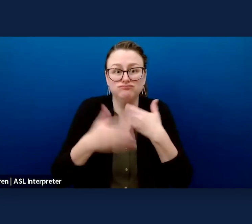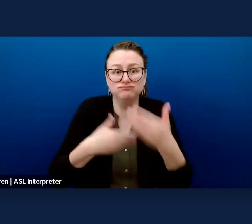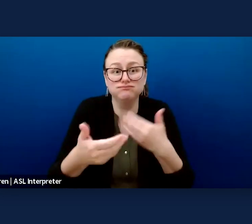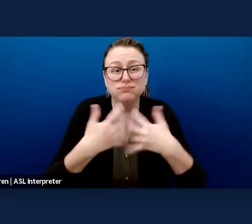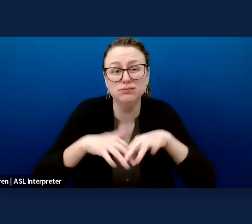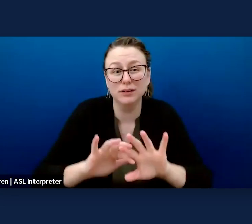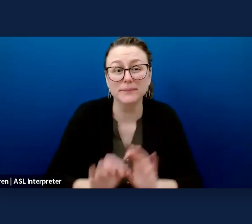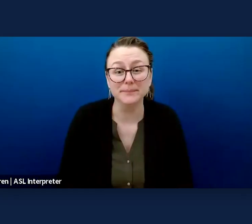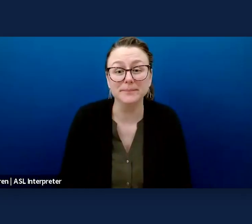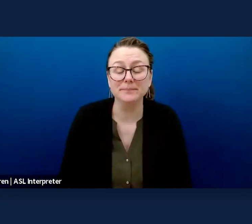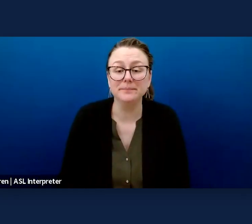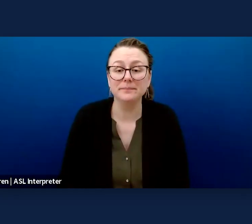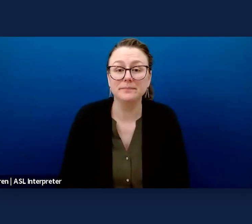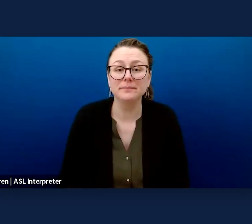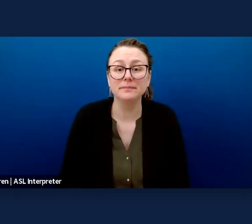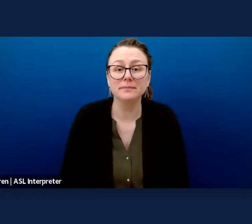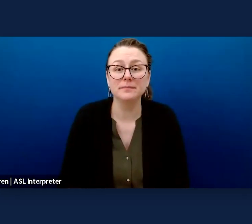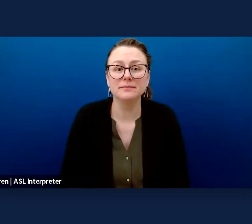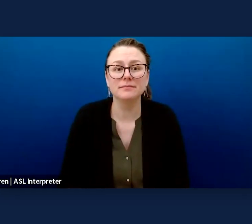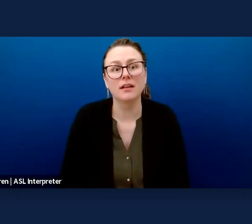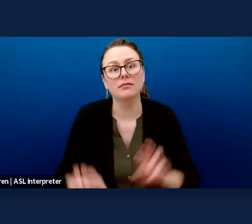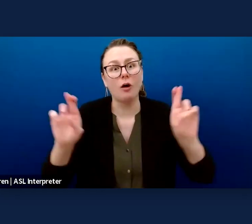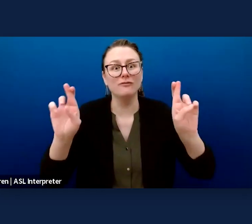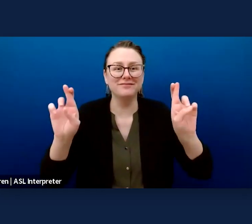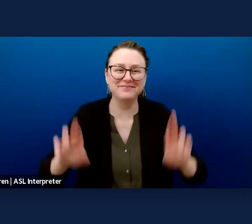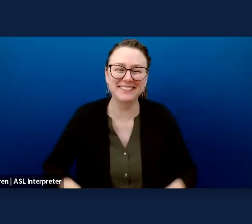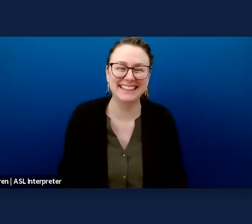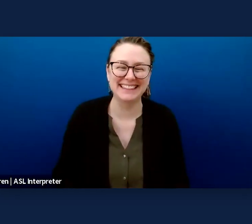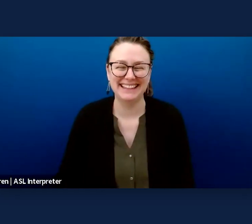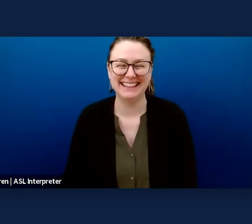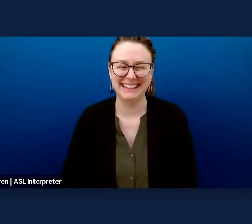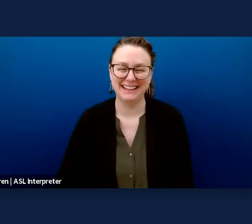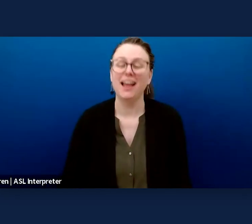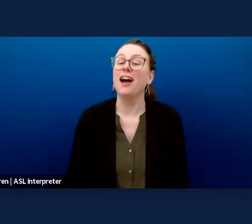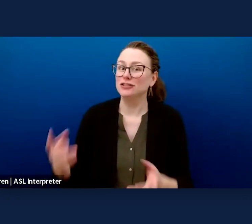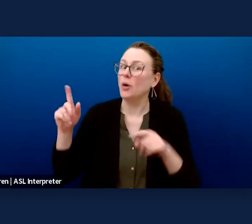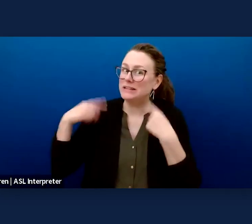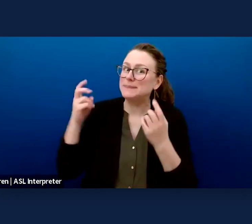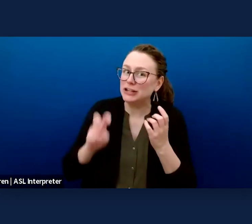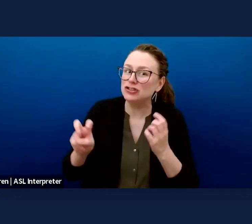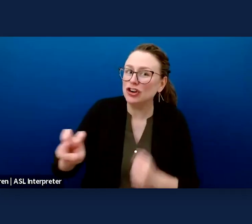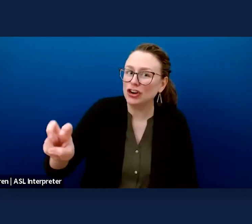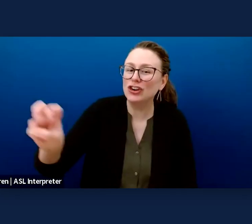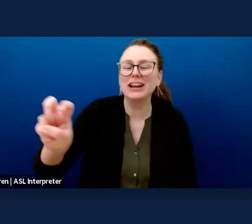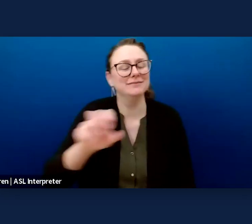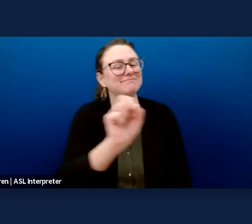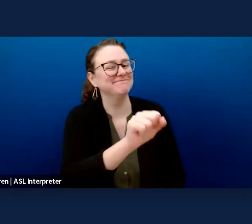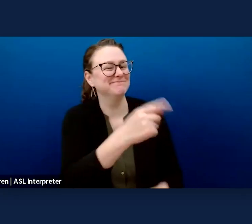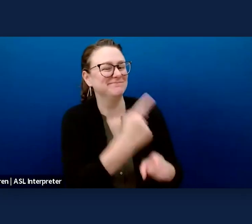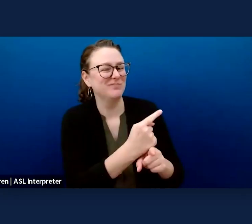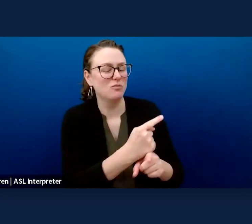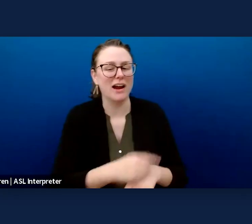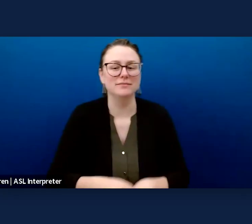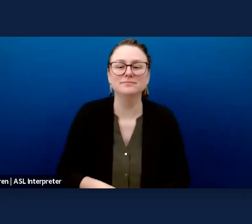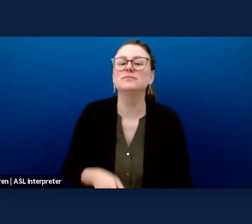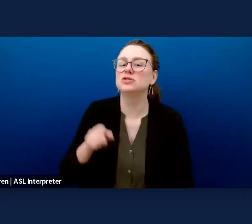Okay. So it's Knocking on wood. okay. It's been a journey for you, and Absolutely. so you'll definitely